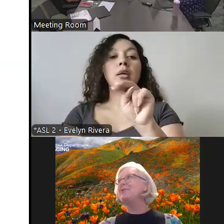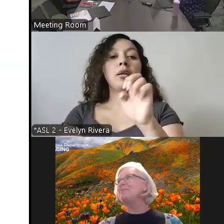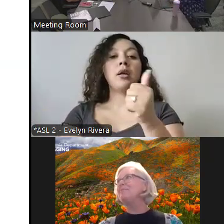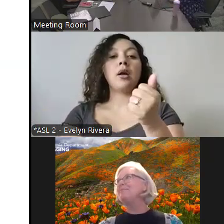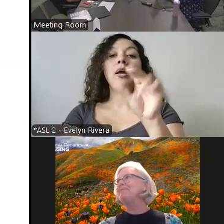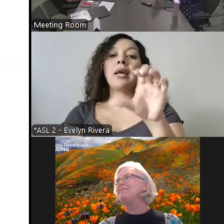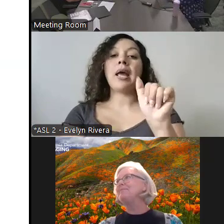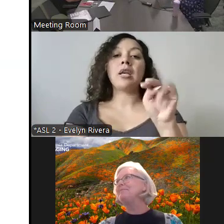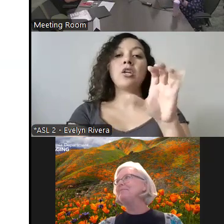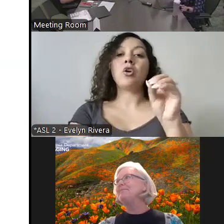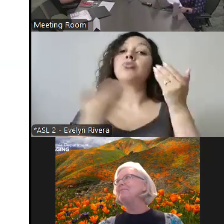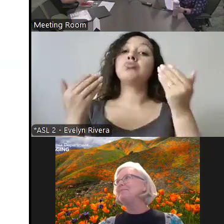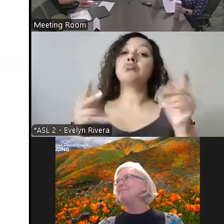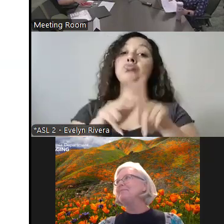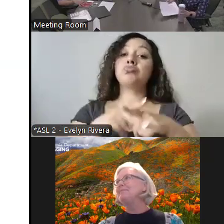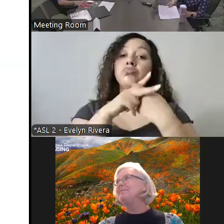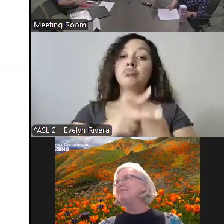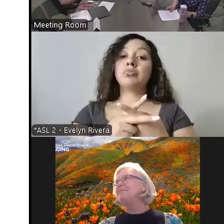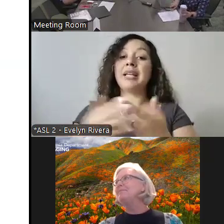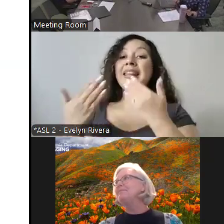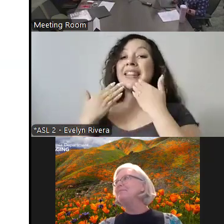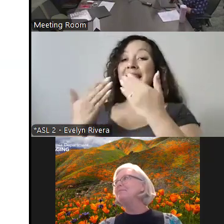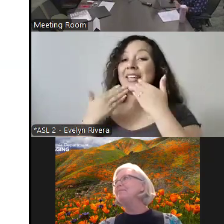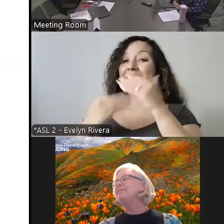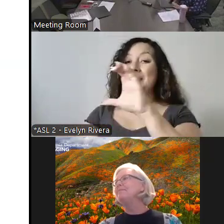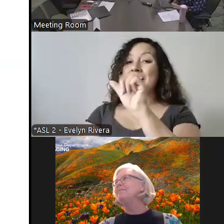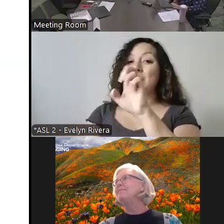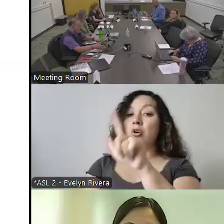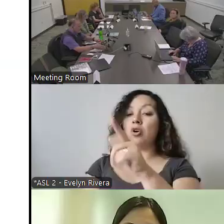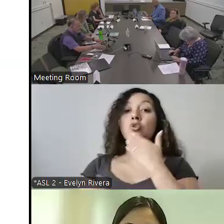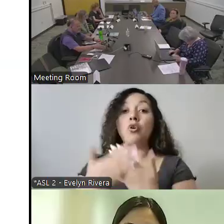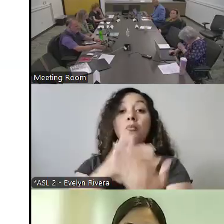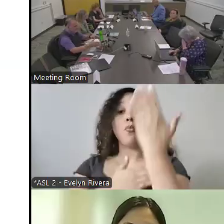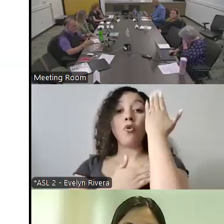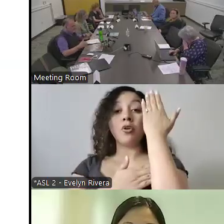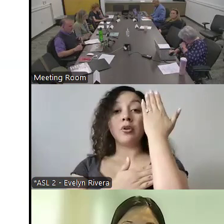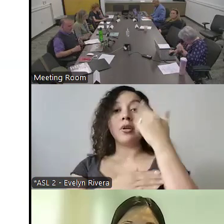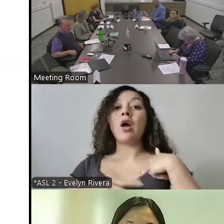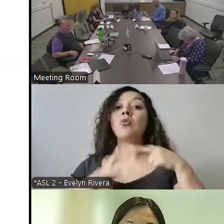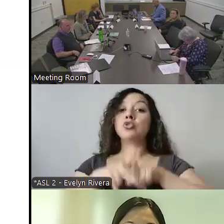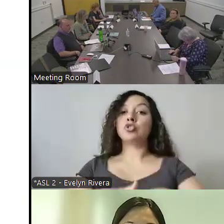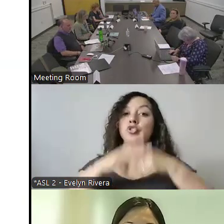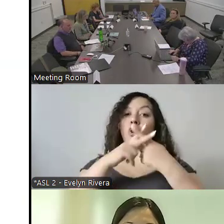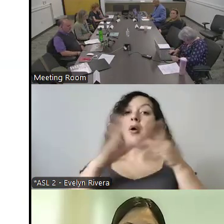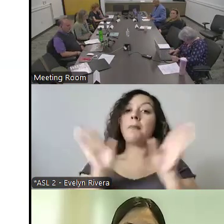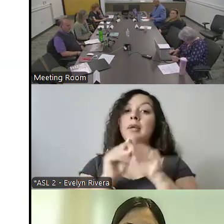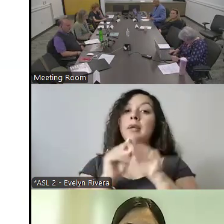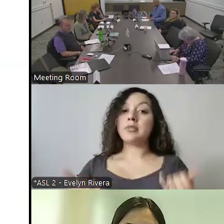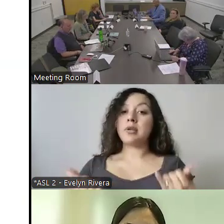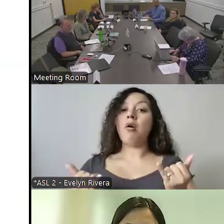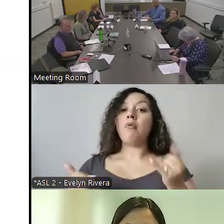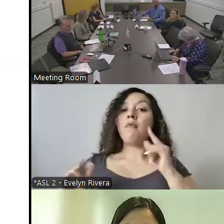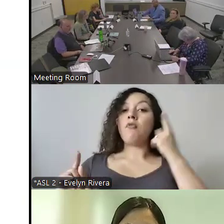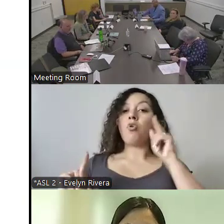off. Thank you. Thank you, Carol. Good morning, everyone. I'd like to officially call this meeting to order. Welcome to the